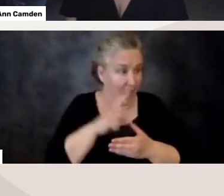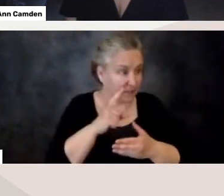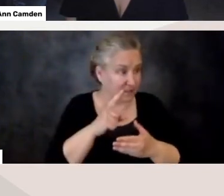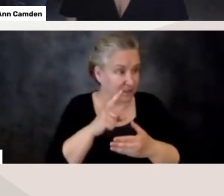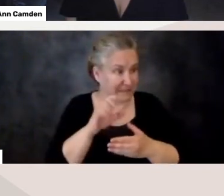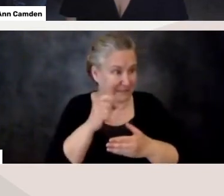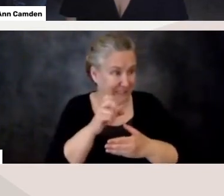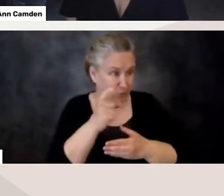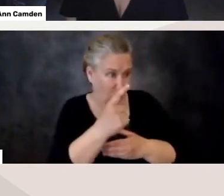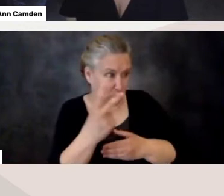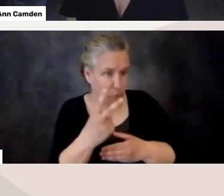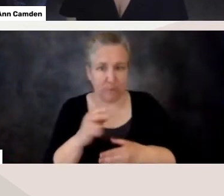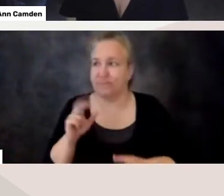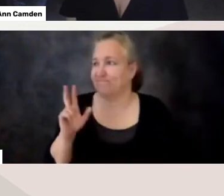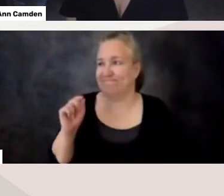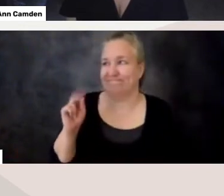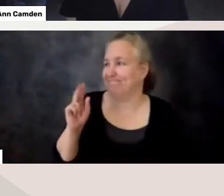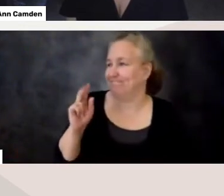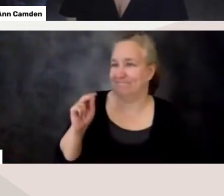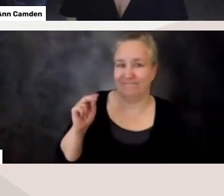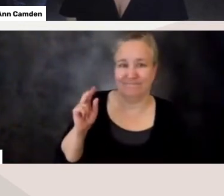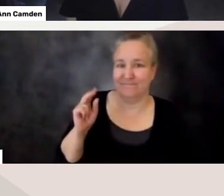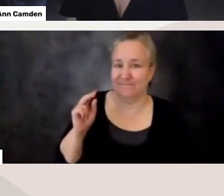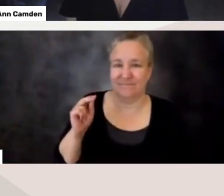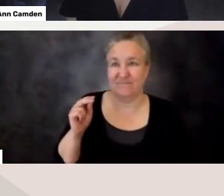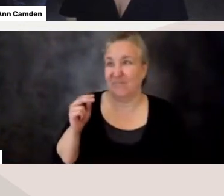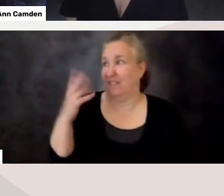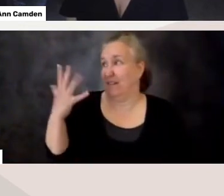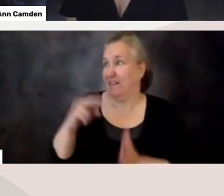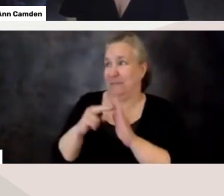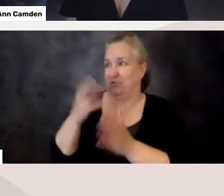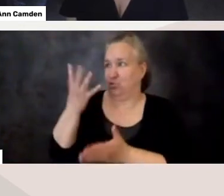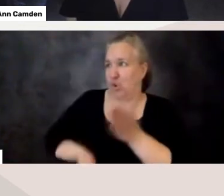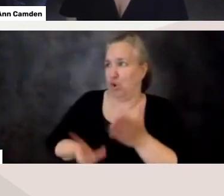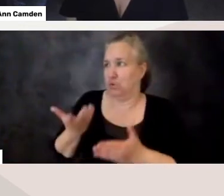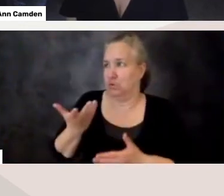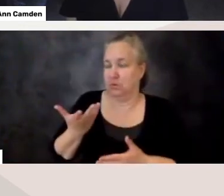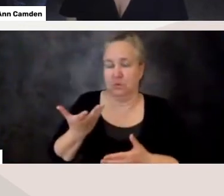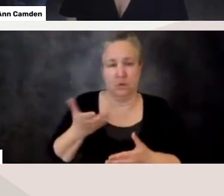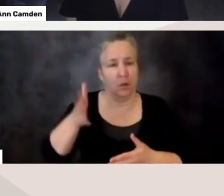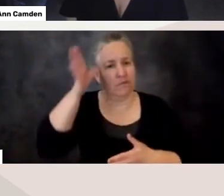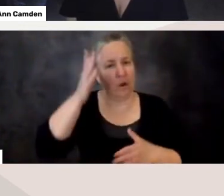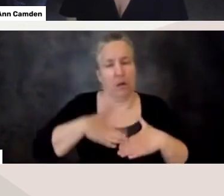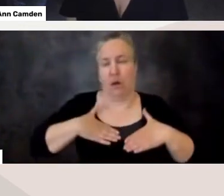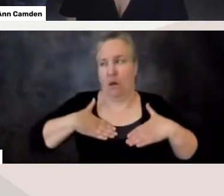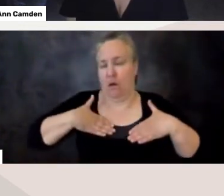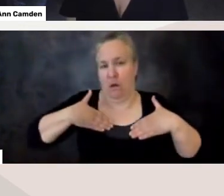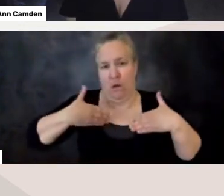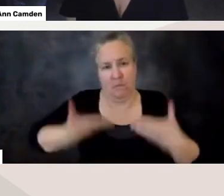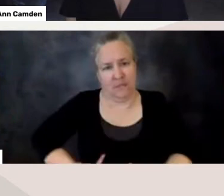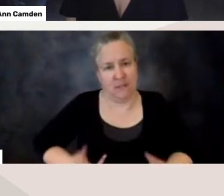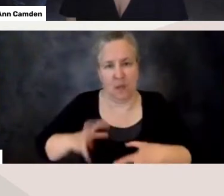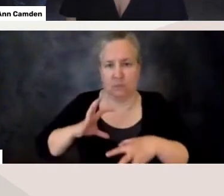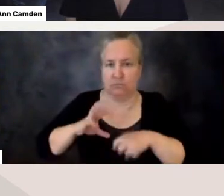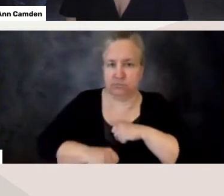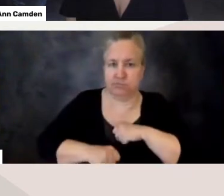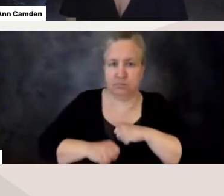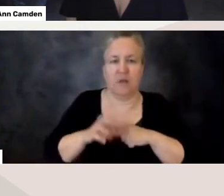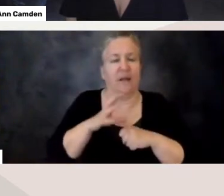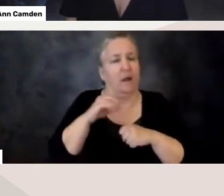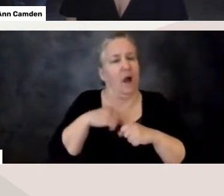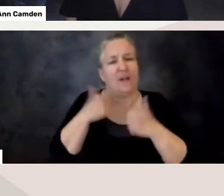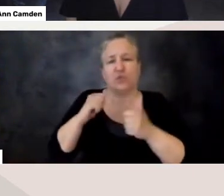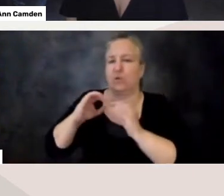no, 5 is you're no longer here. And he was devastated. Um, and I just